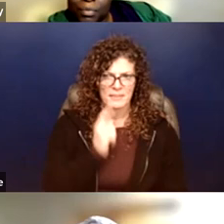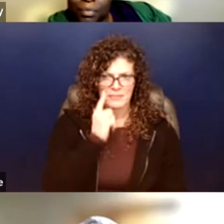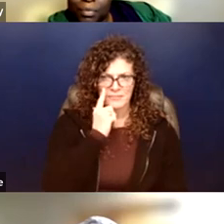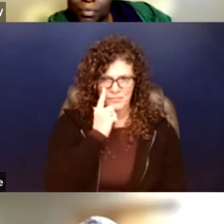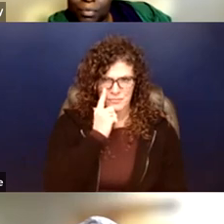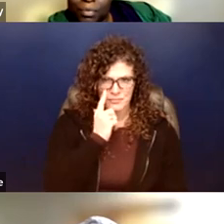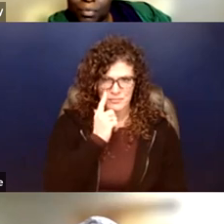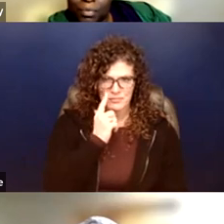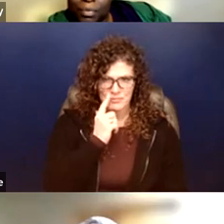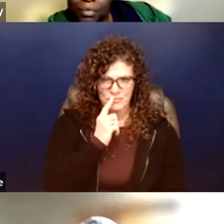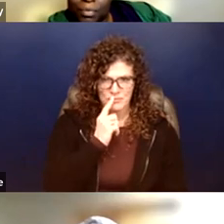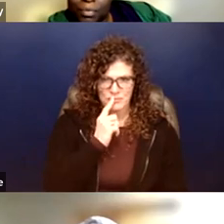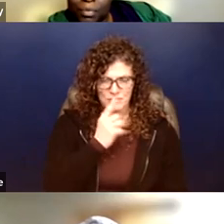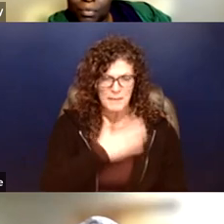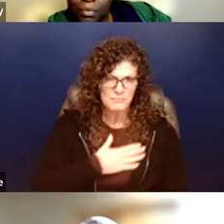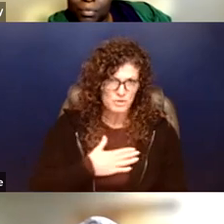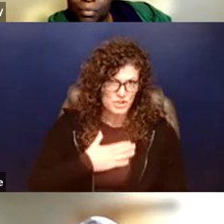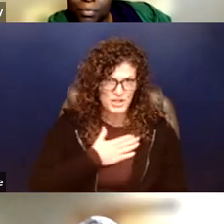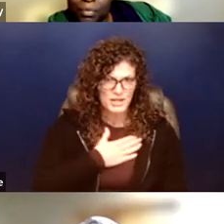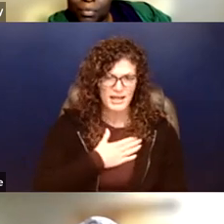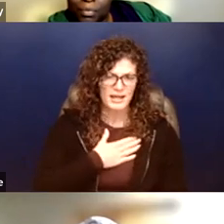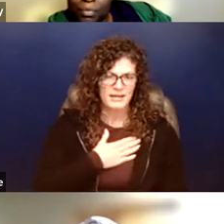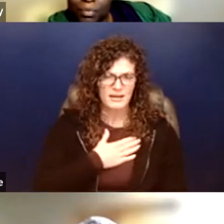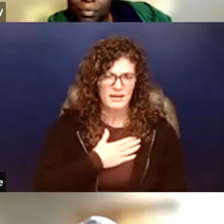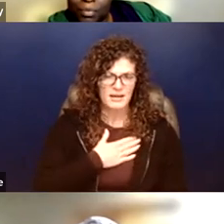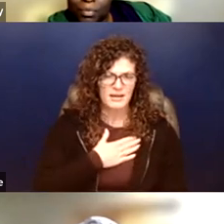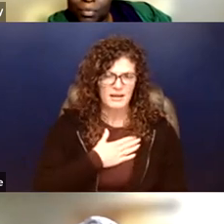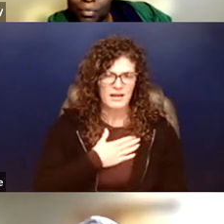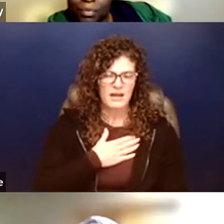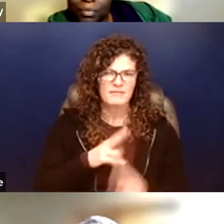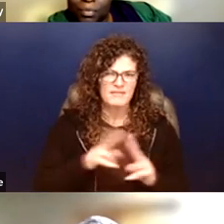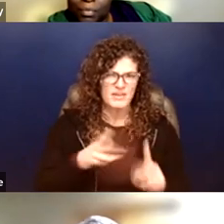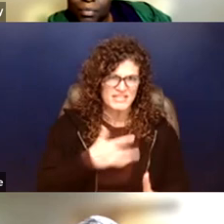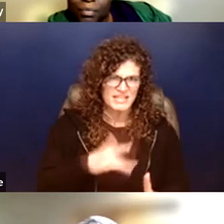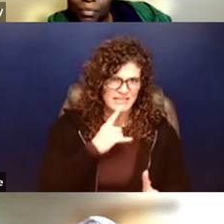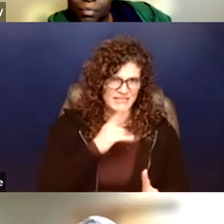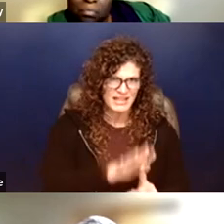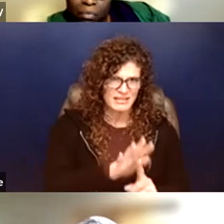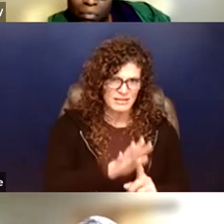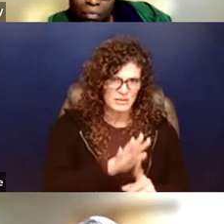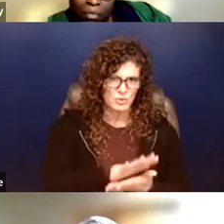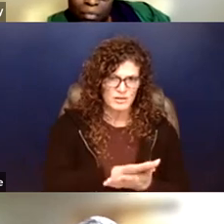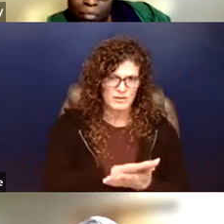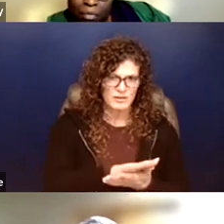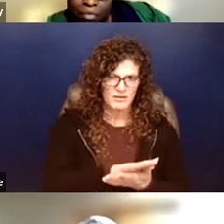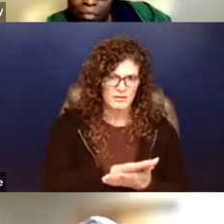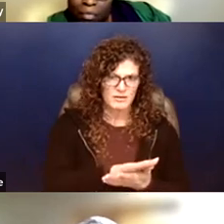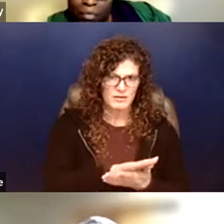She goes to the Winship. I'm really appreciative of the grade sensitivity they have there actually at the school. I didn't know about,